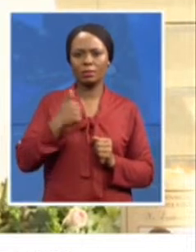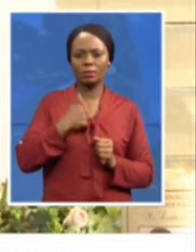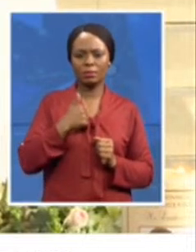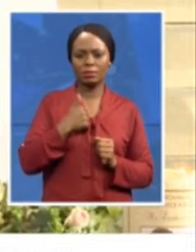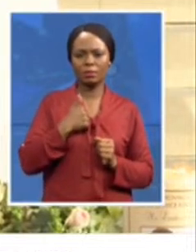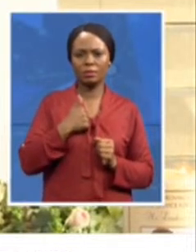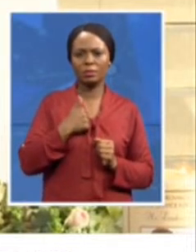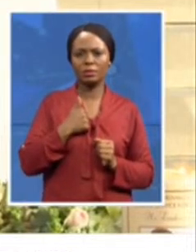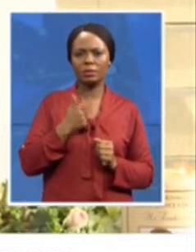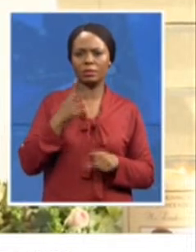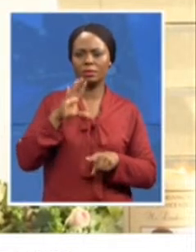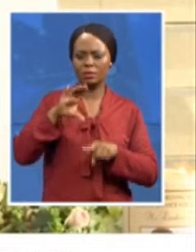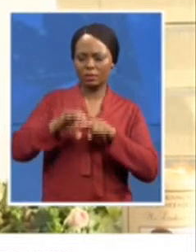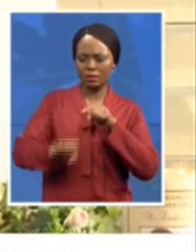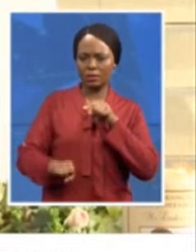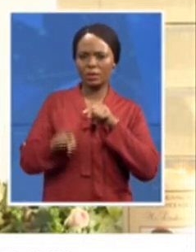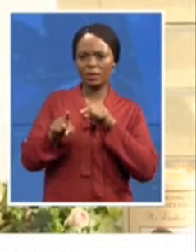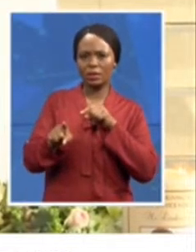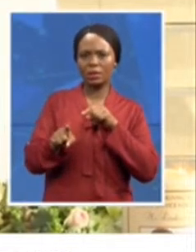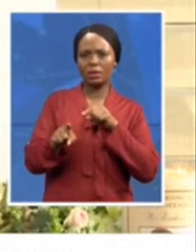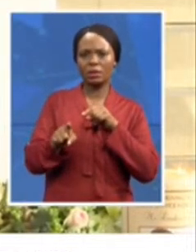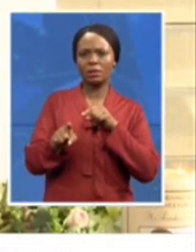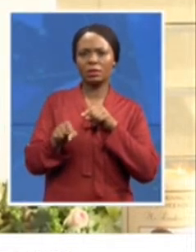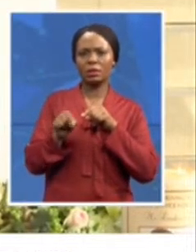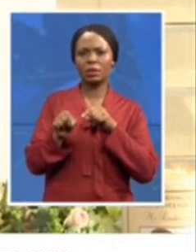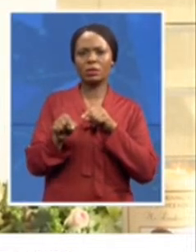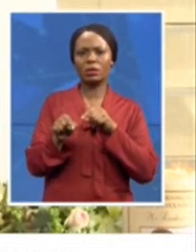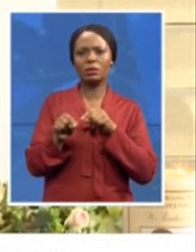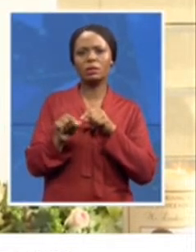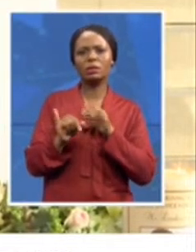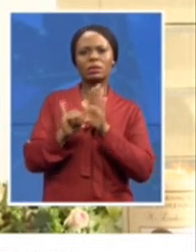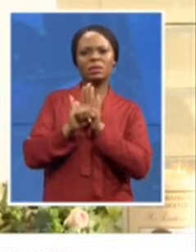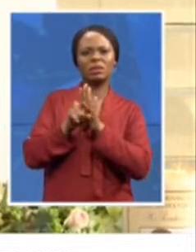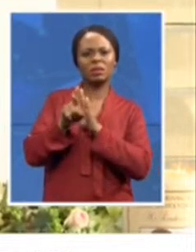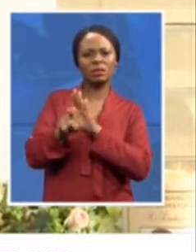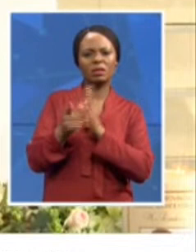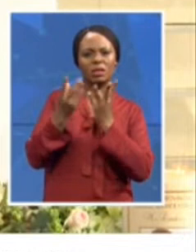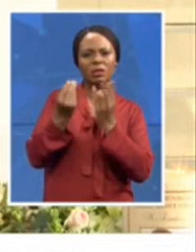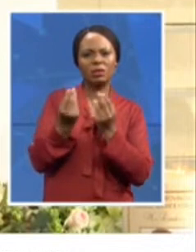If that makes sense, it seems like you don't have any confidence in what you're saying."